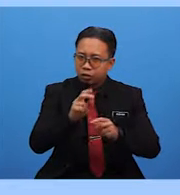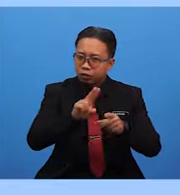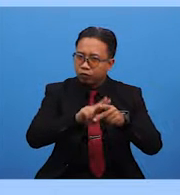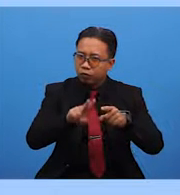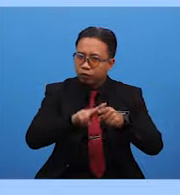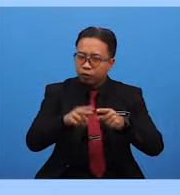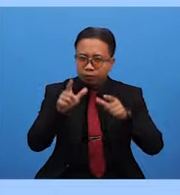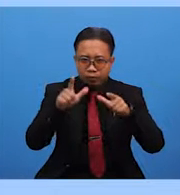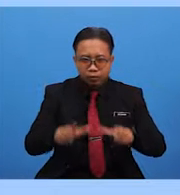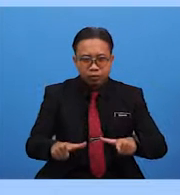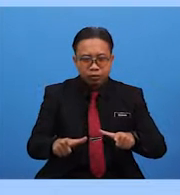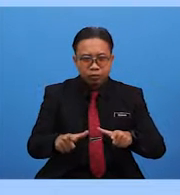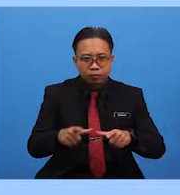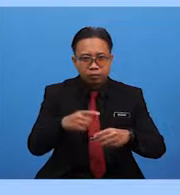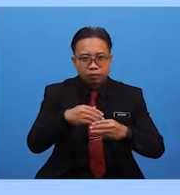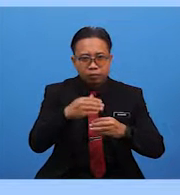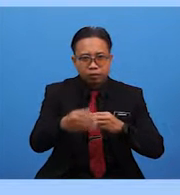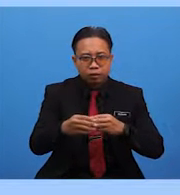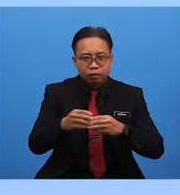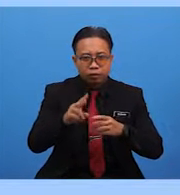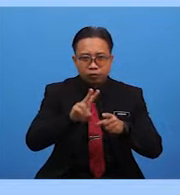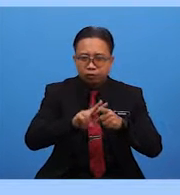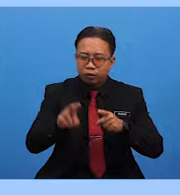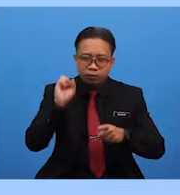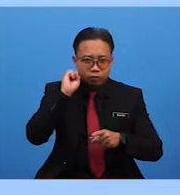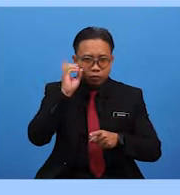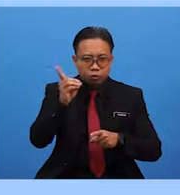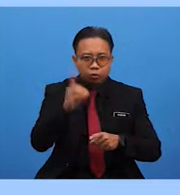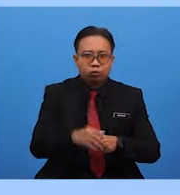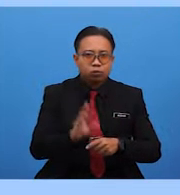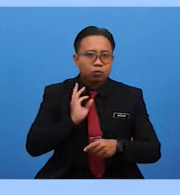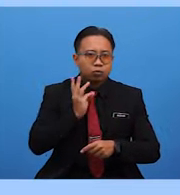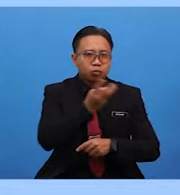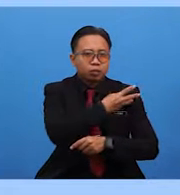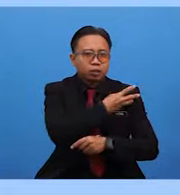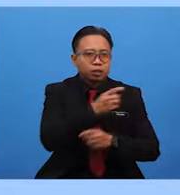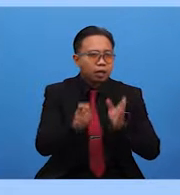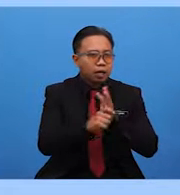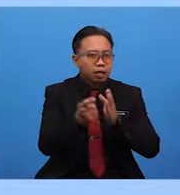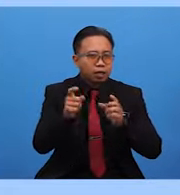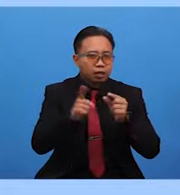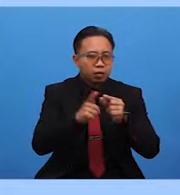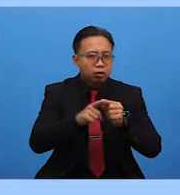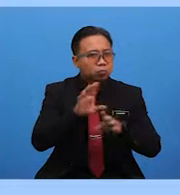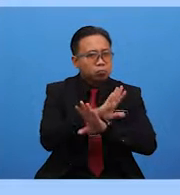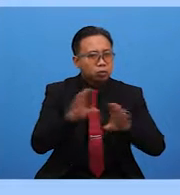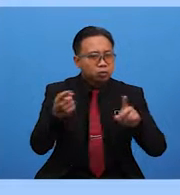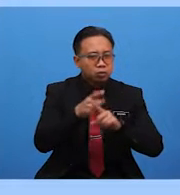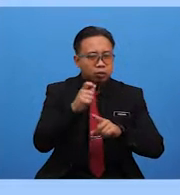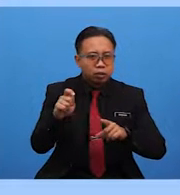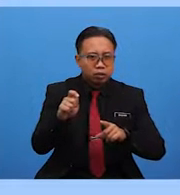immediately after a modal verb should. We add the word not to the modal